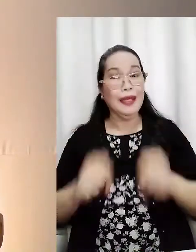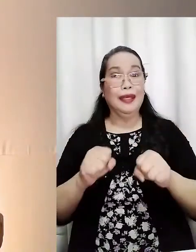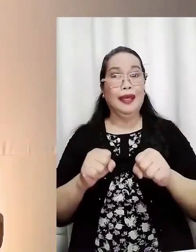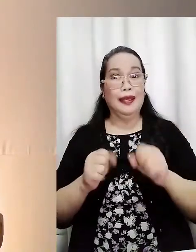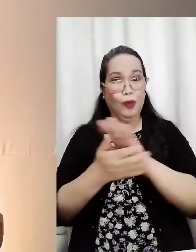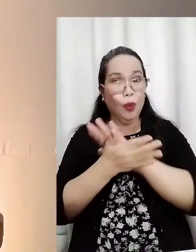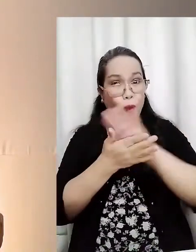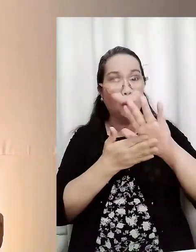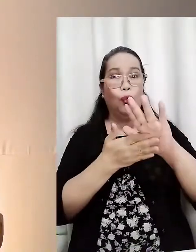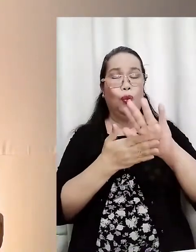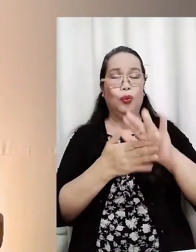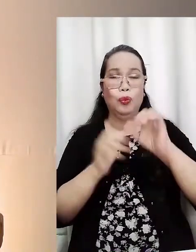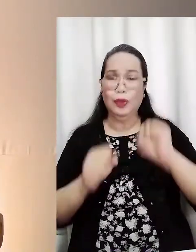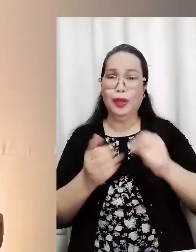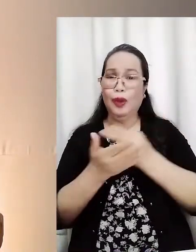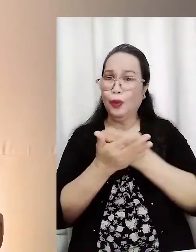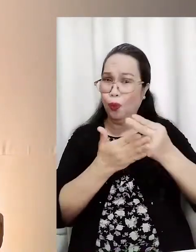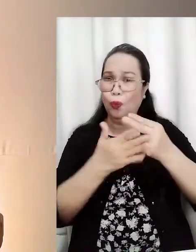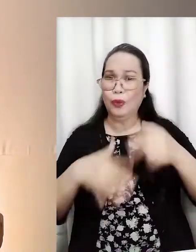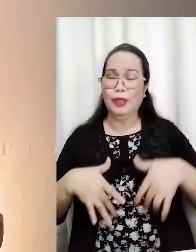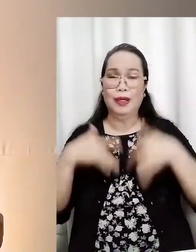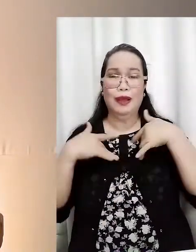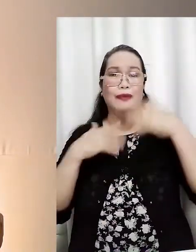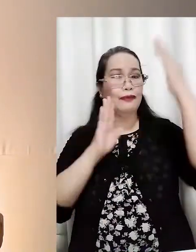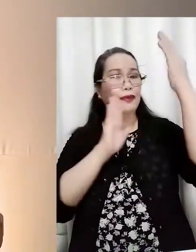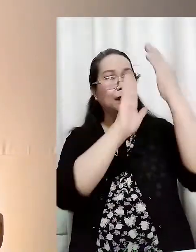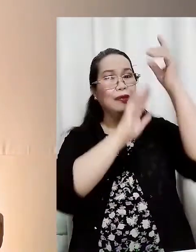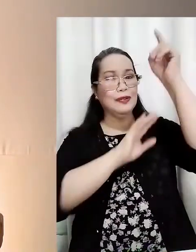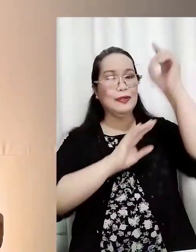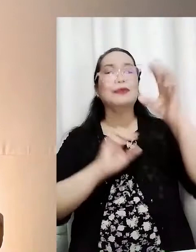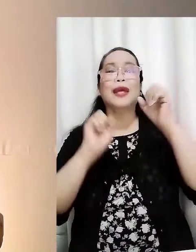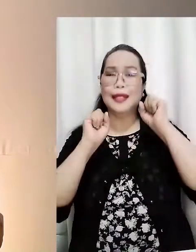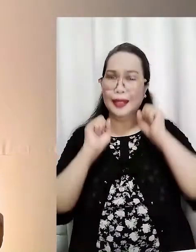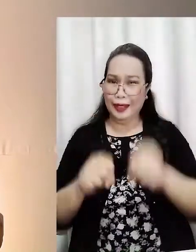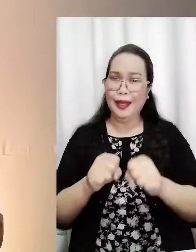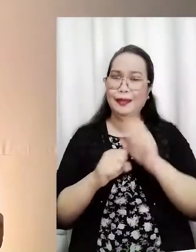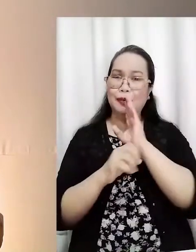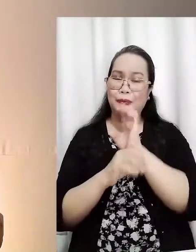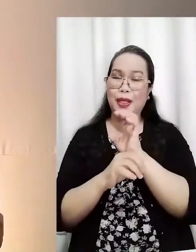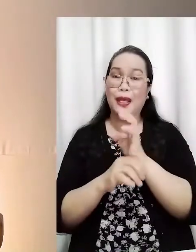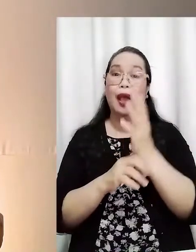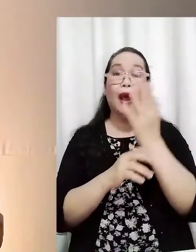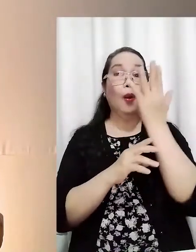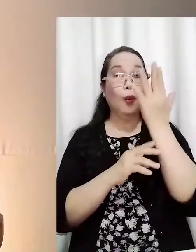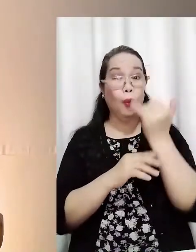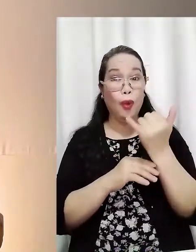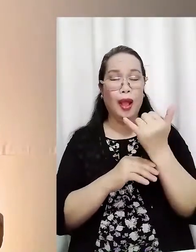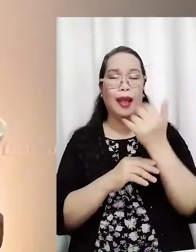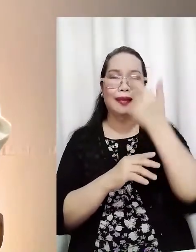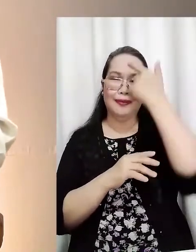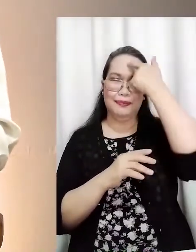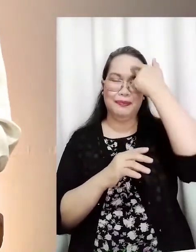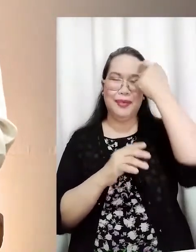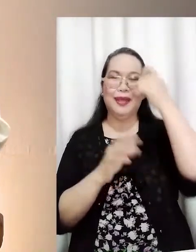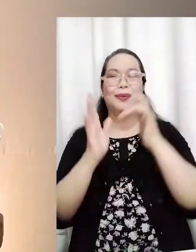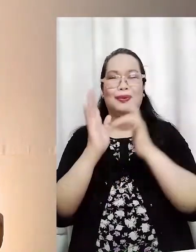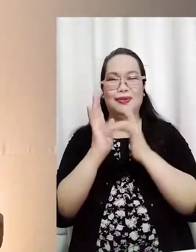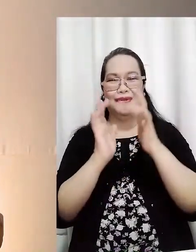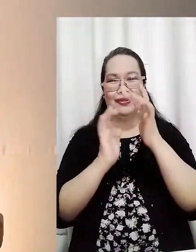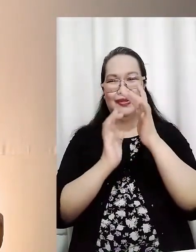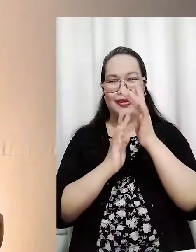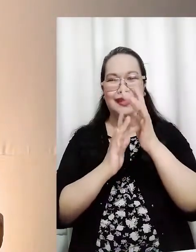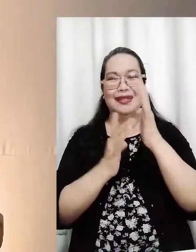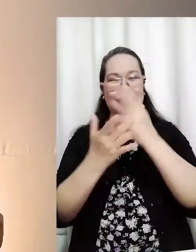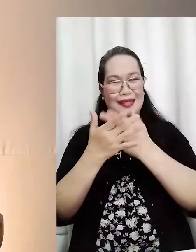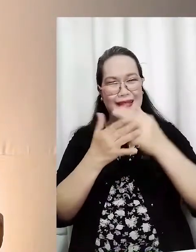kadalisayan sa harapan ng Panginoon. Posible po mangyari yon dahil po sa kapangyarihan ng banal na Espiritu sa